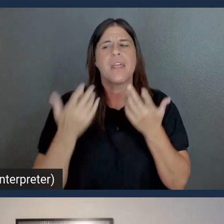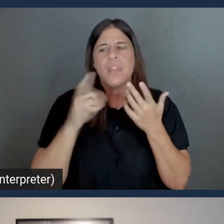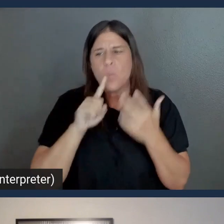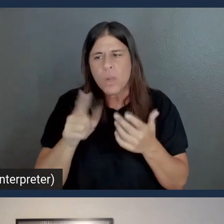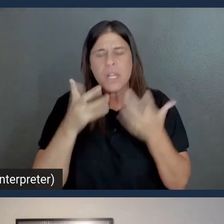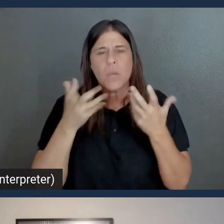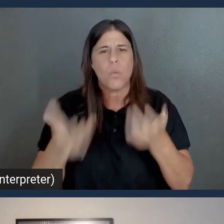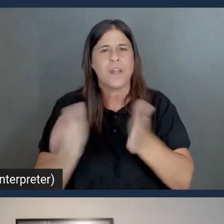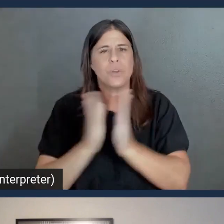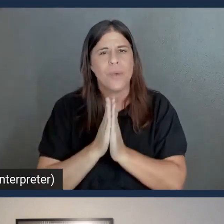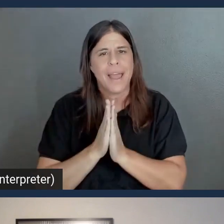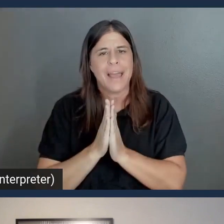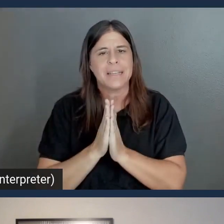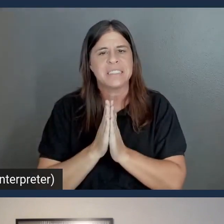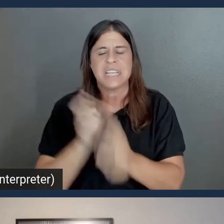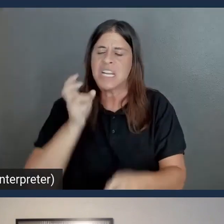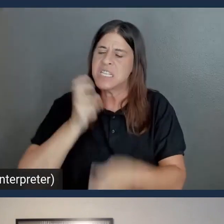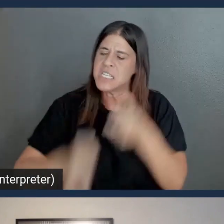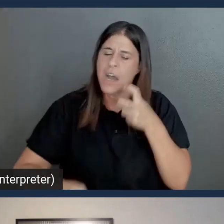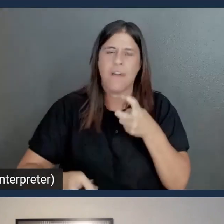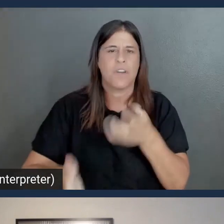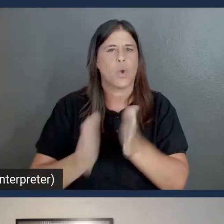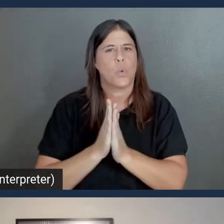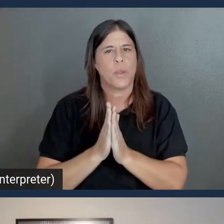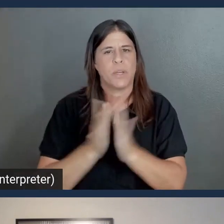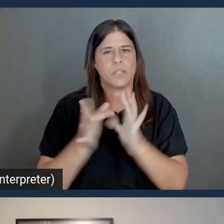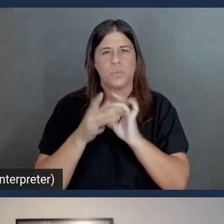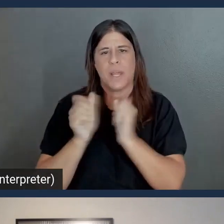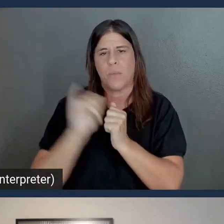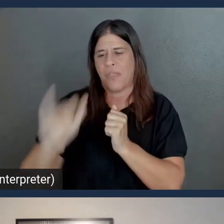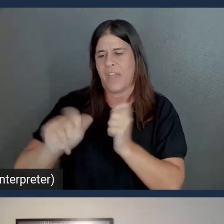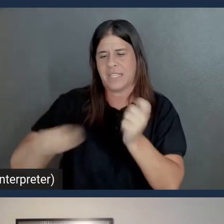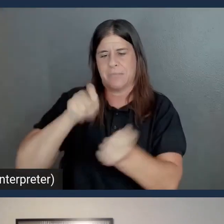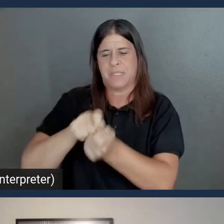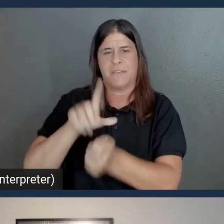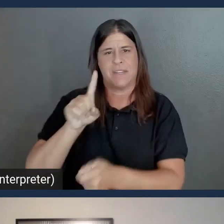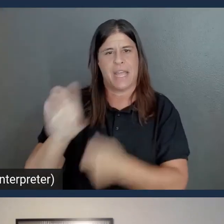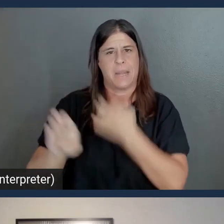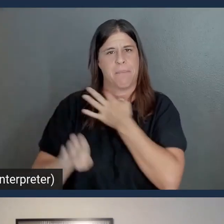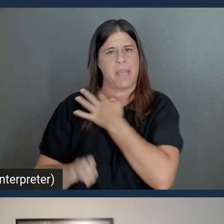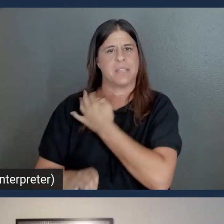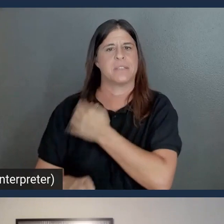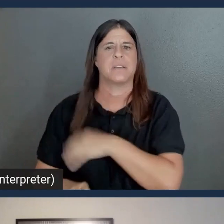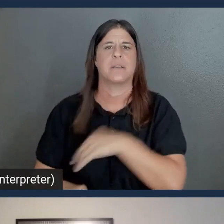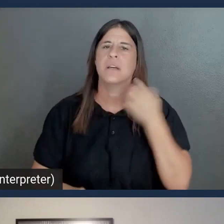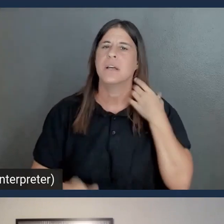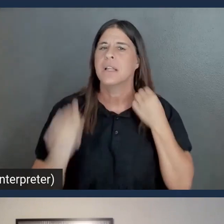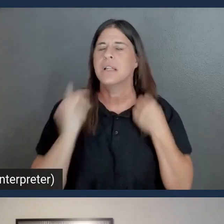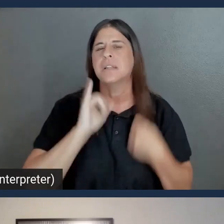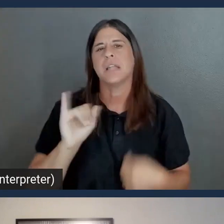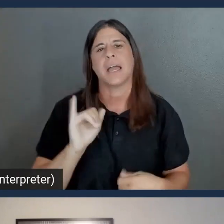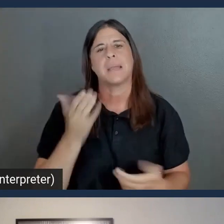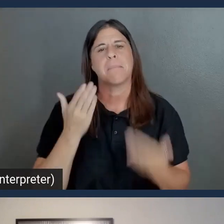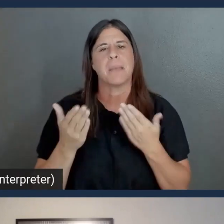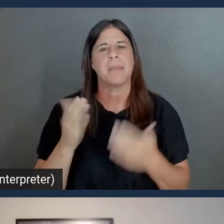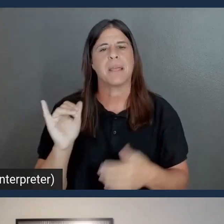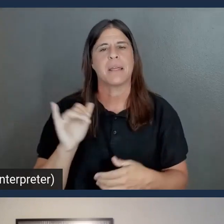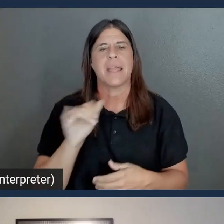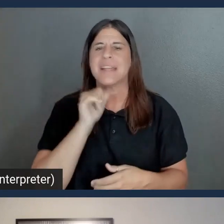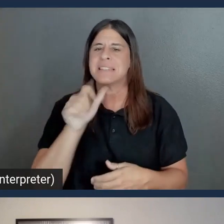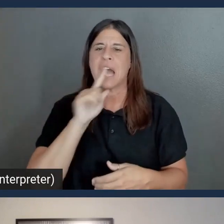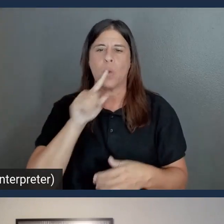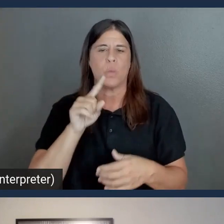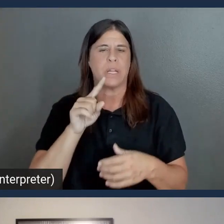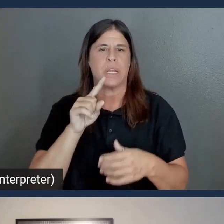ask really tough queries of those types of databases, where you want to ask something, especially something that's like an unbounded